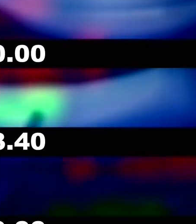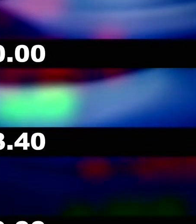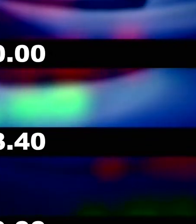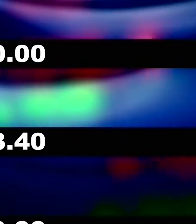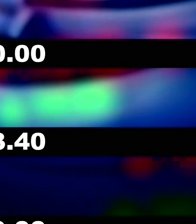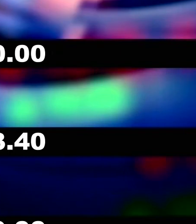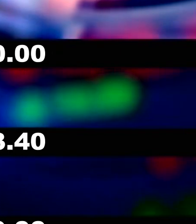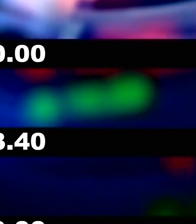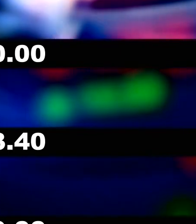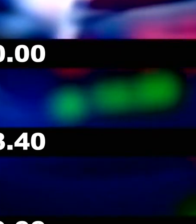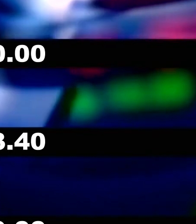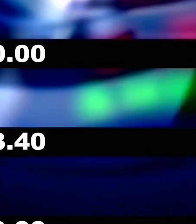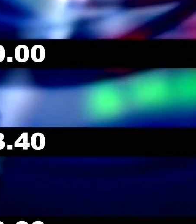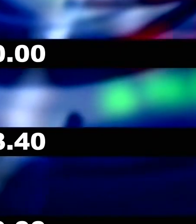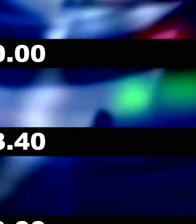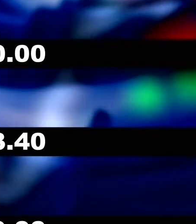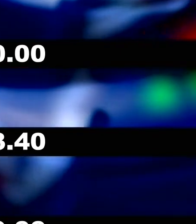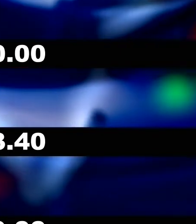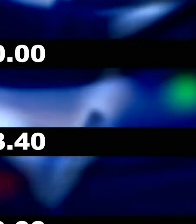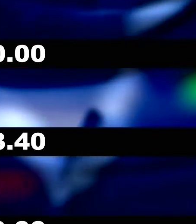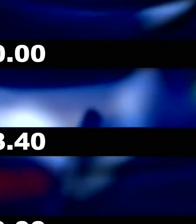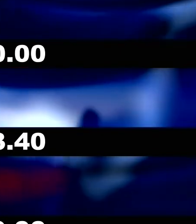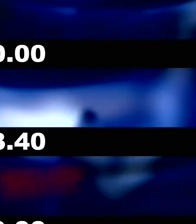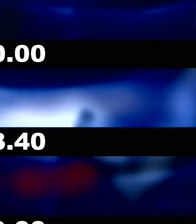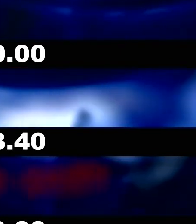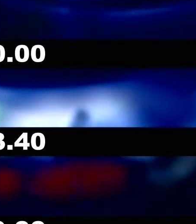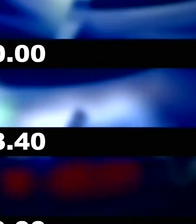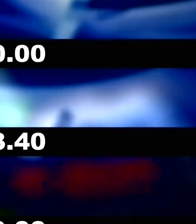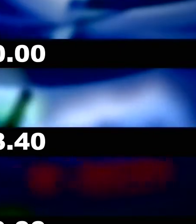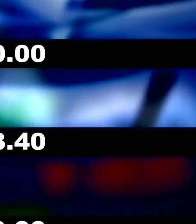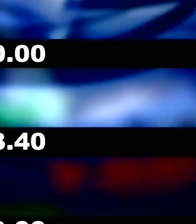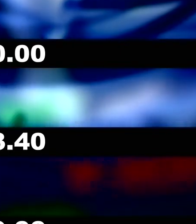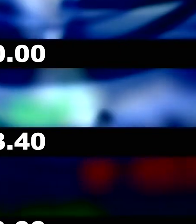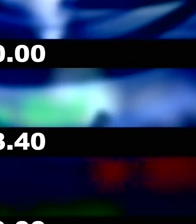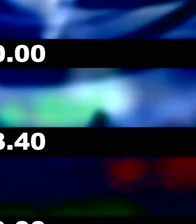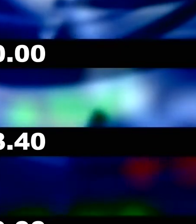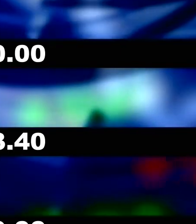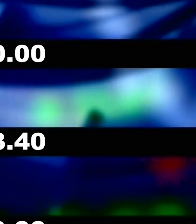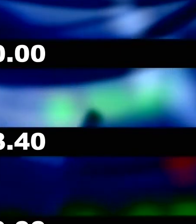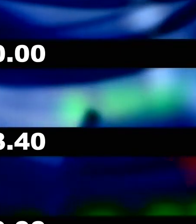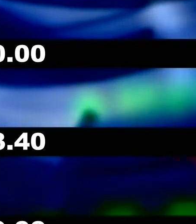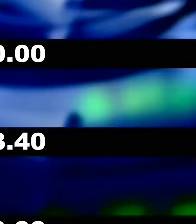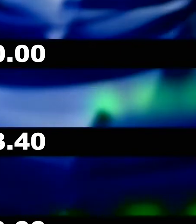with 72,800 shares changing hands for a value of